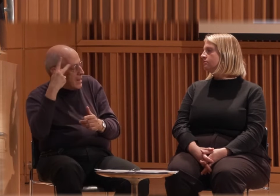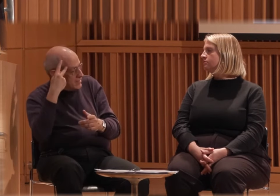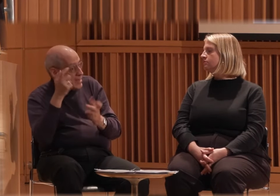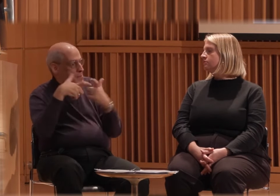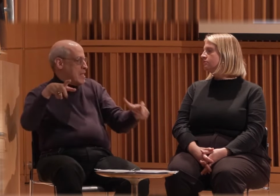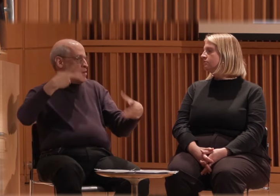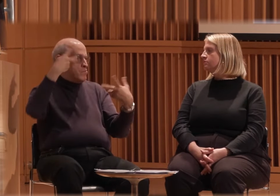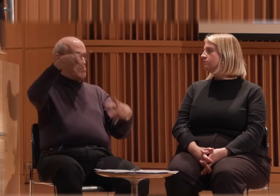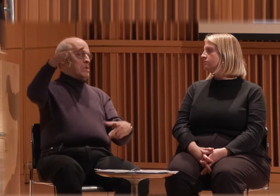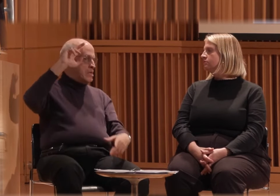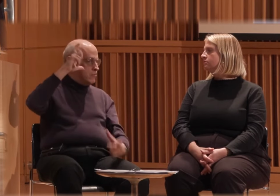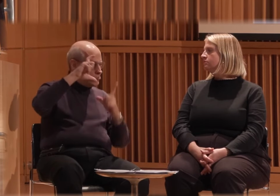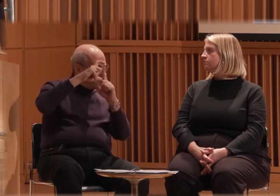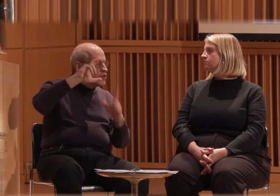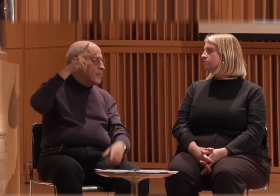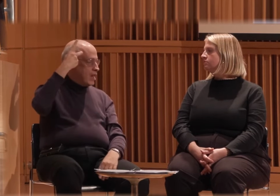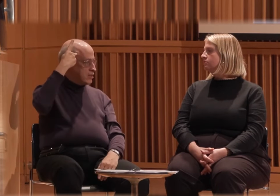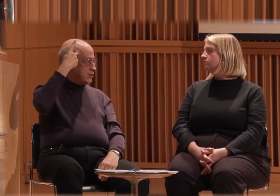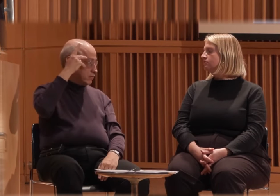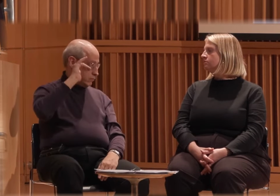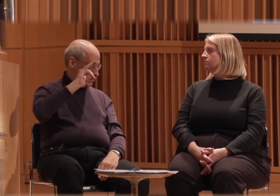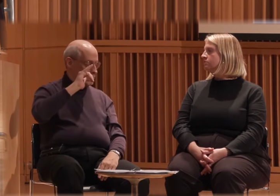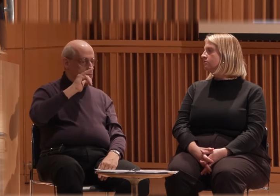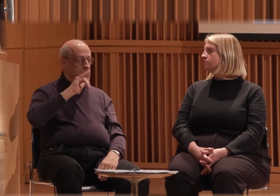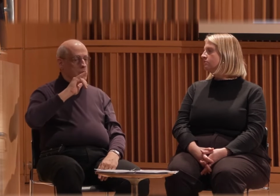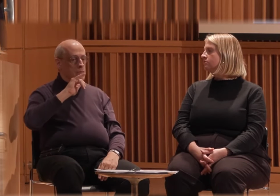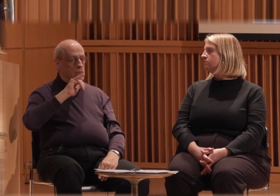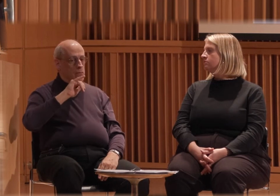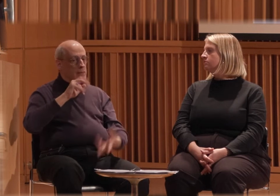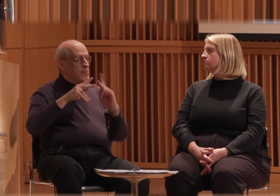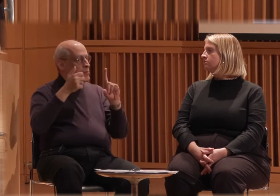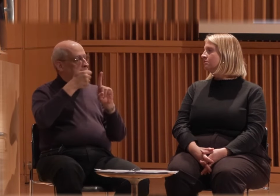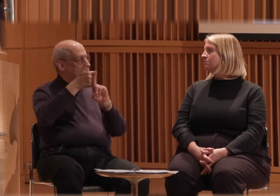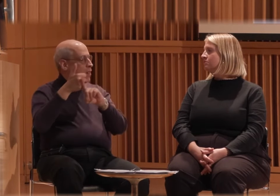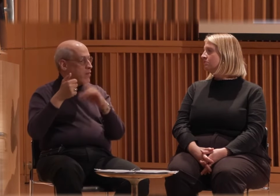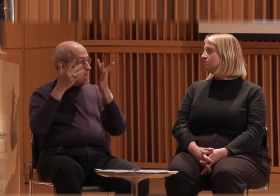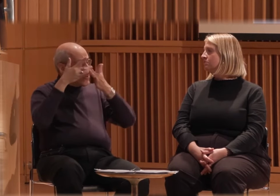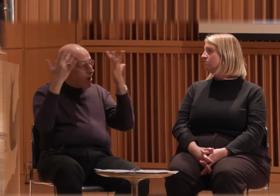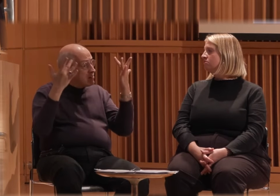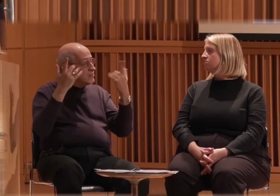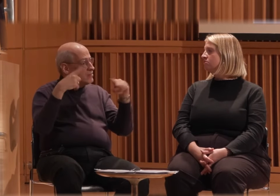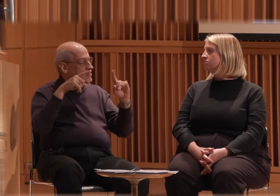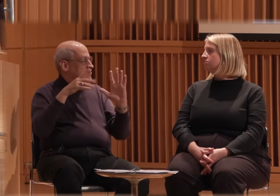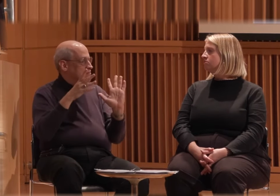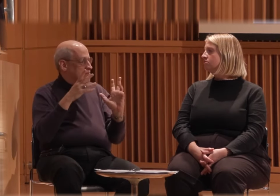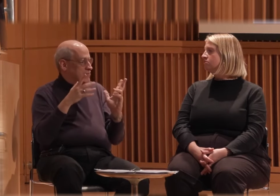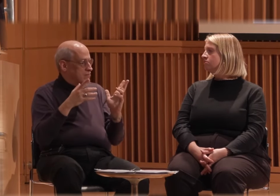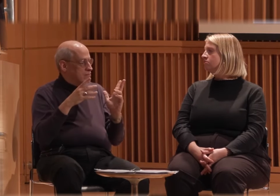officials and so forth. The people who are pro-gun have been marvelous